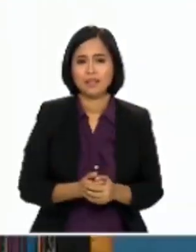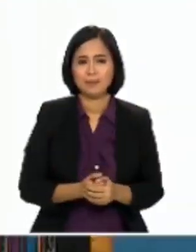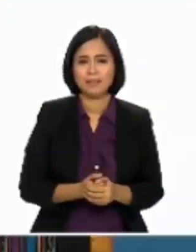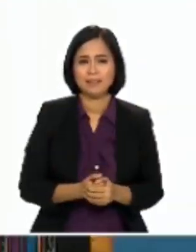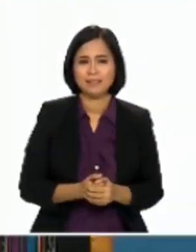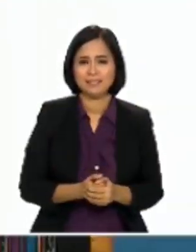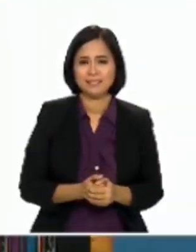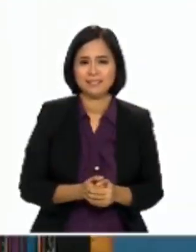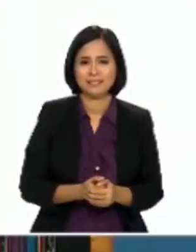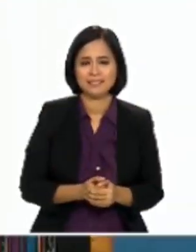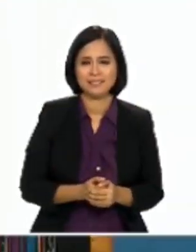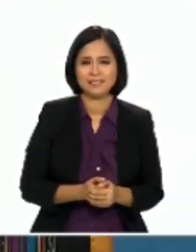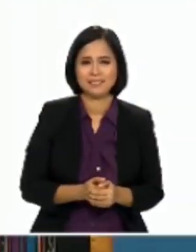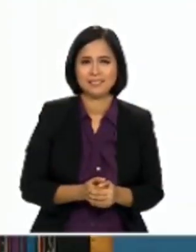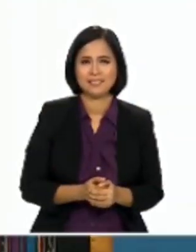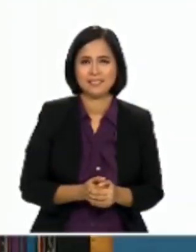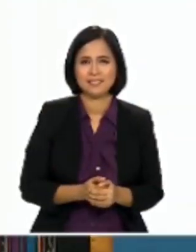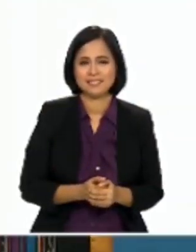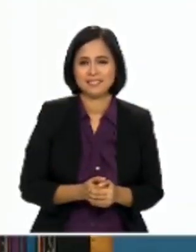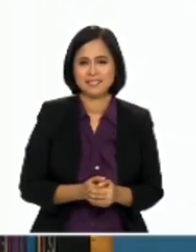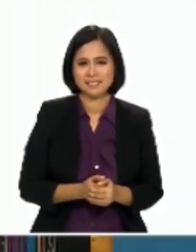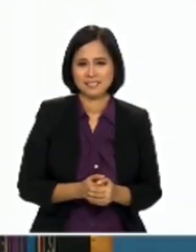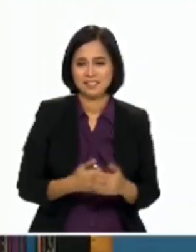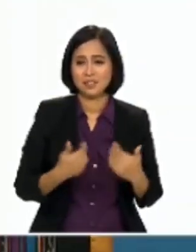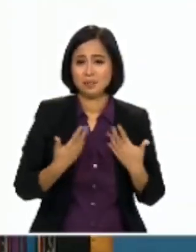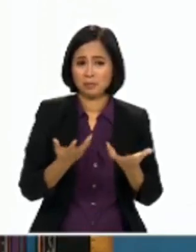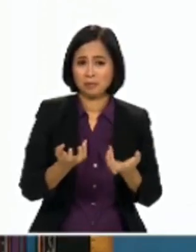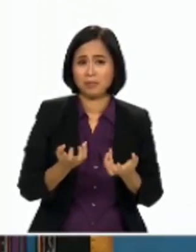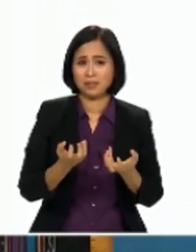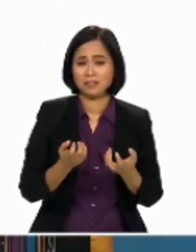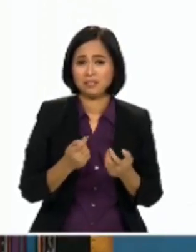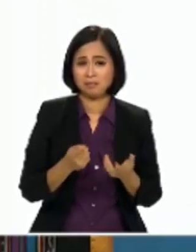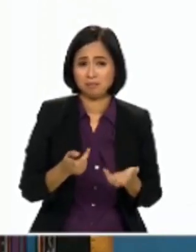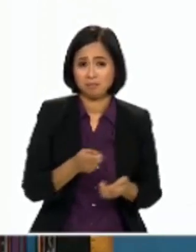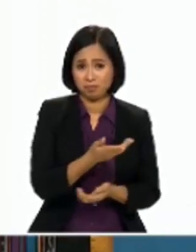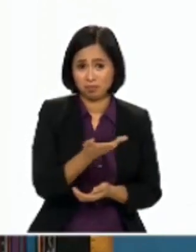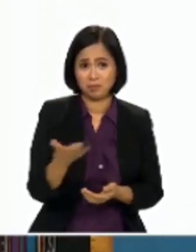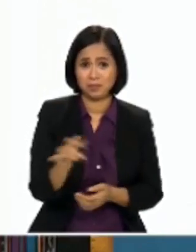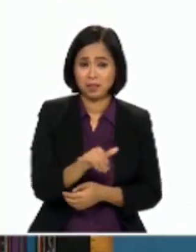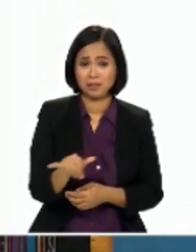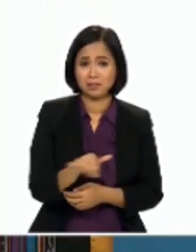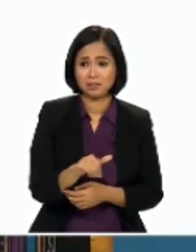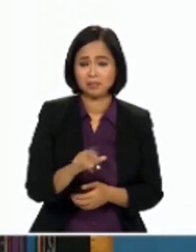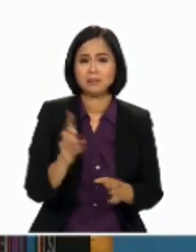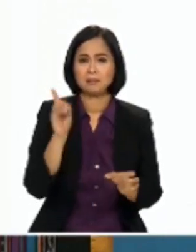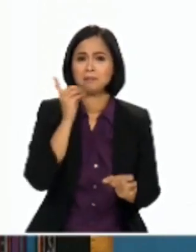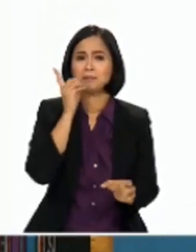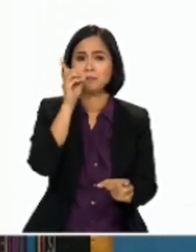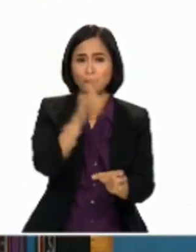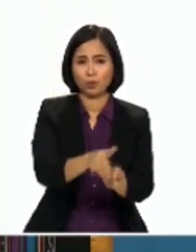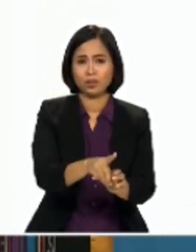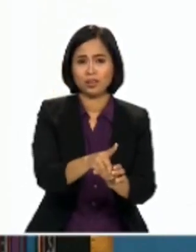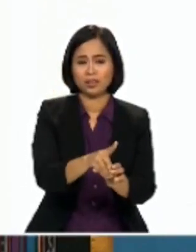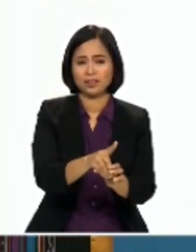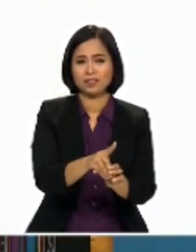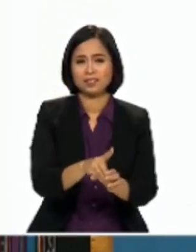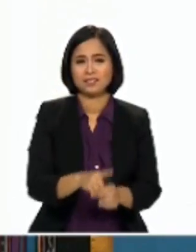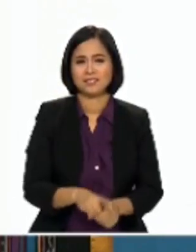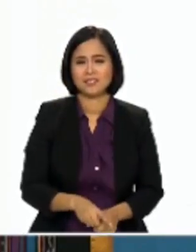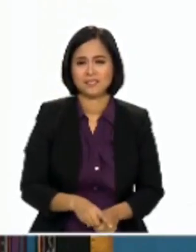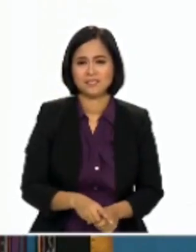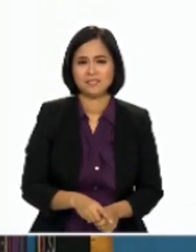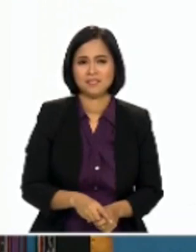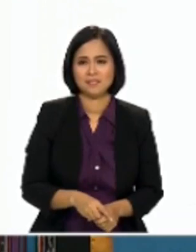Kaya gusto, ang gusto ko, o baka nagustuhan rin ninyo, i-deposito ko na lang. Let